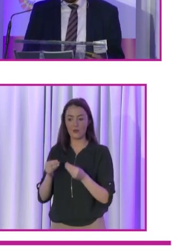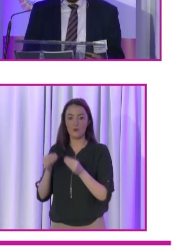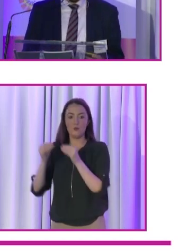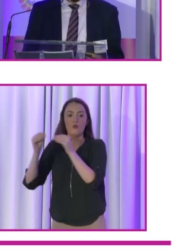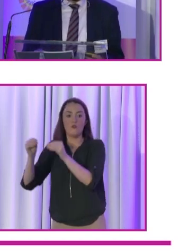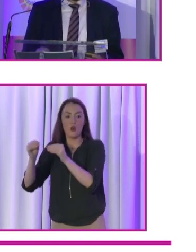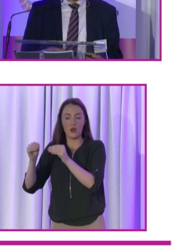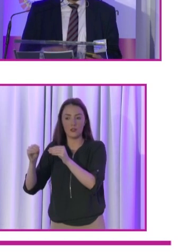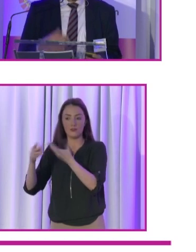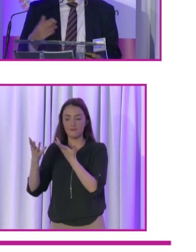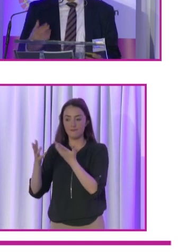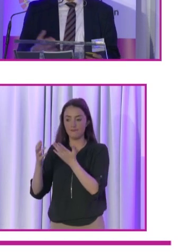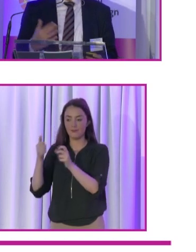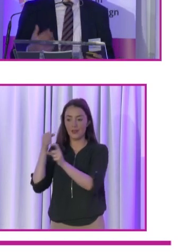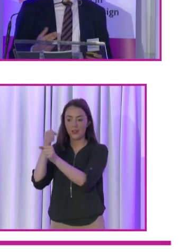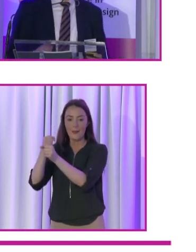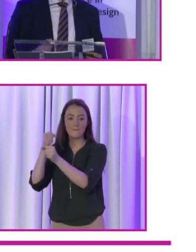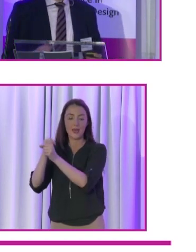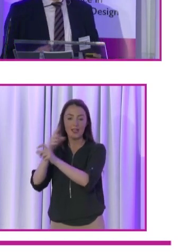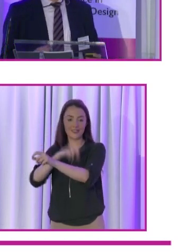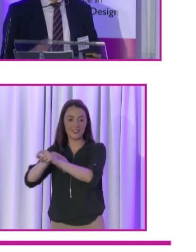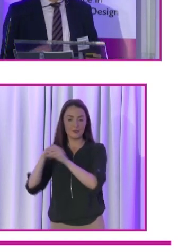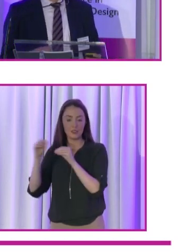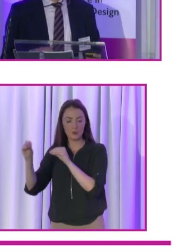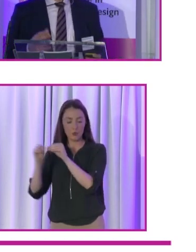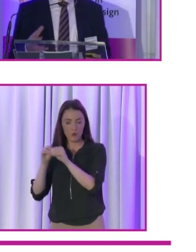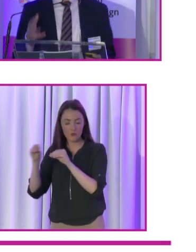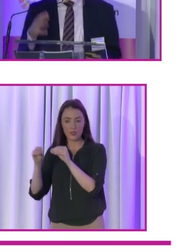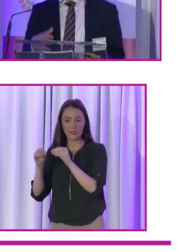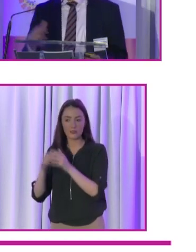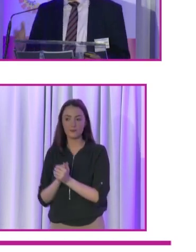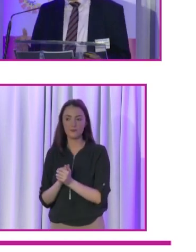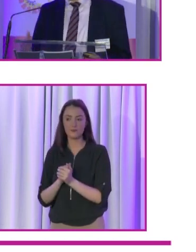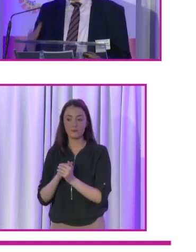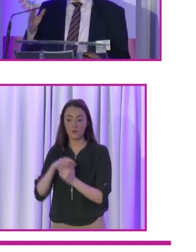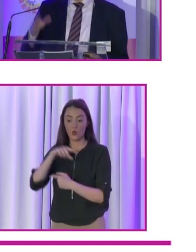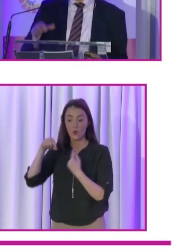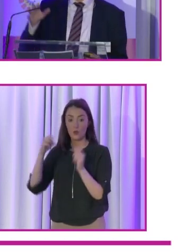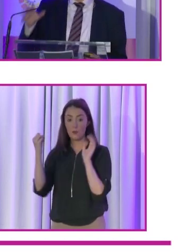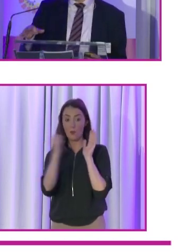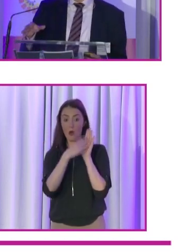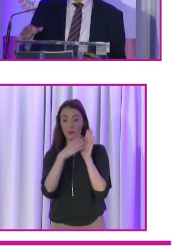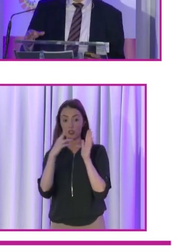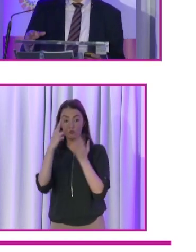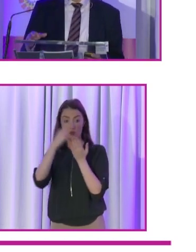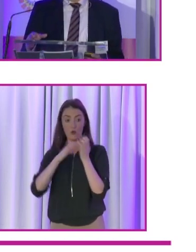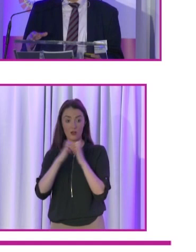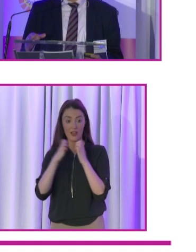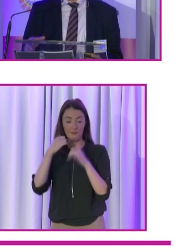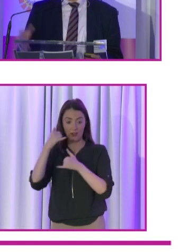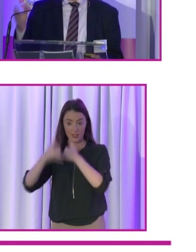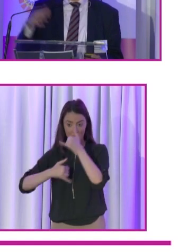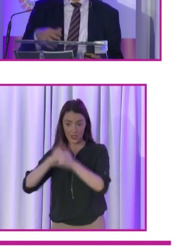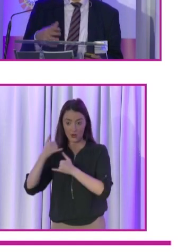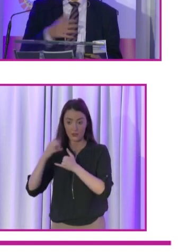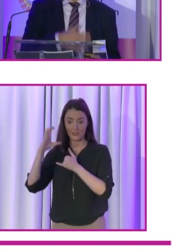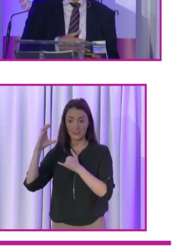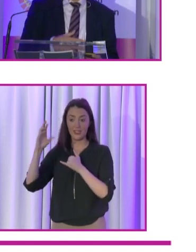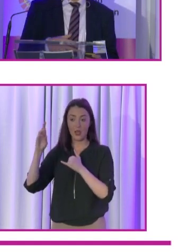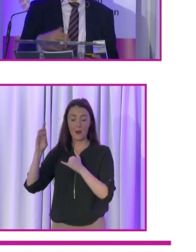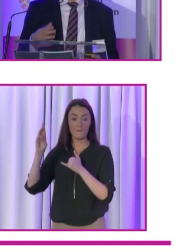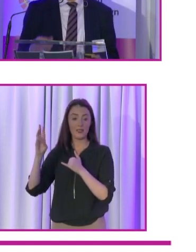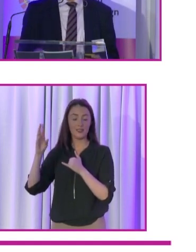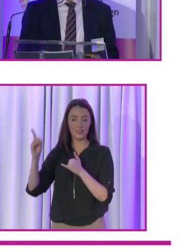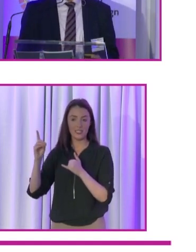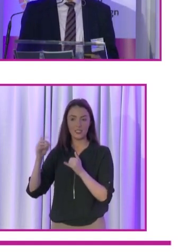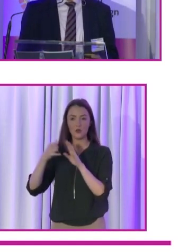of the disability movement. We do publish these reports every year, focused on one article of the CRPD. So last